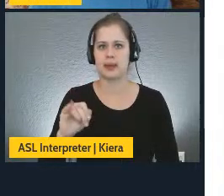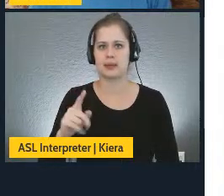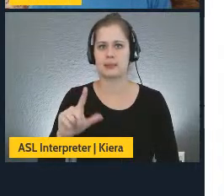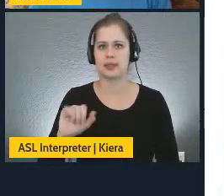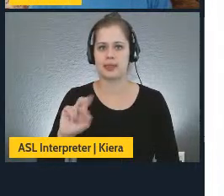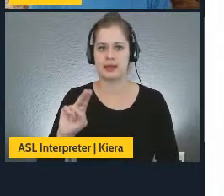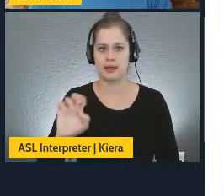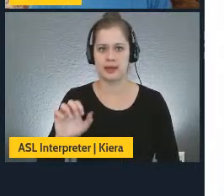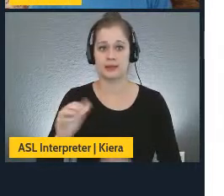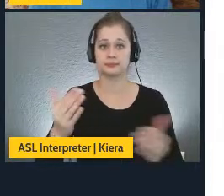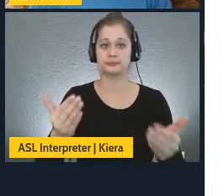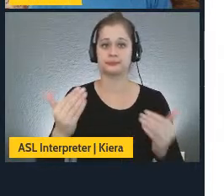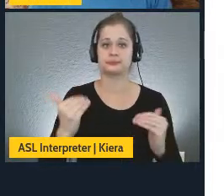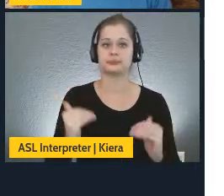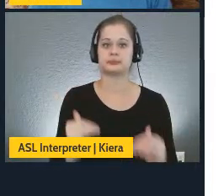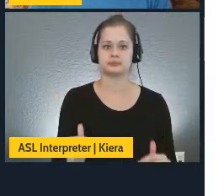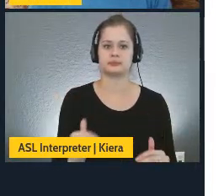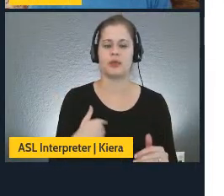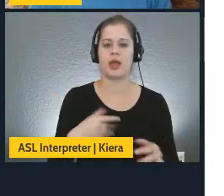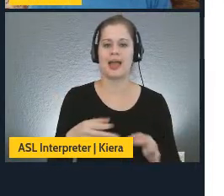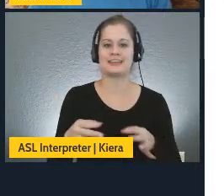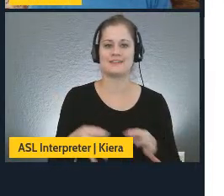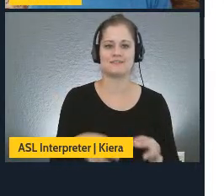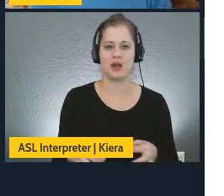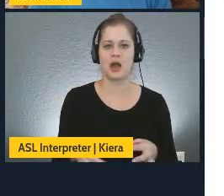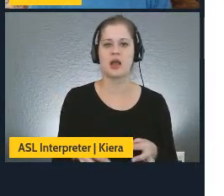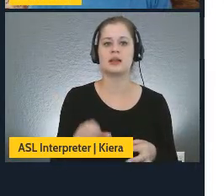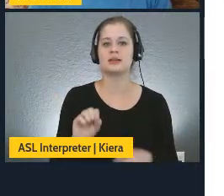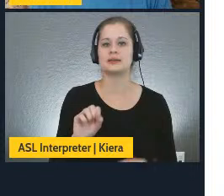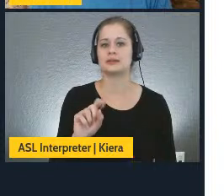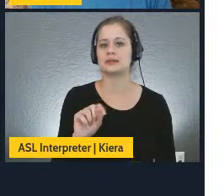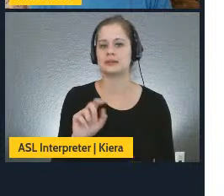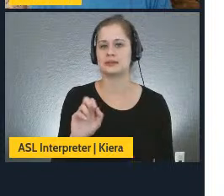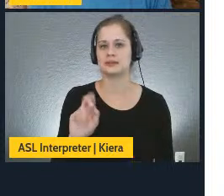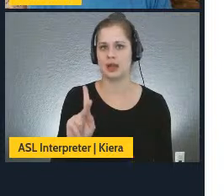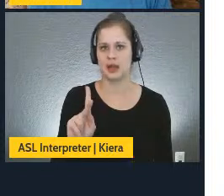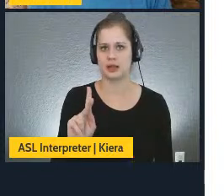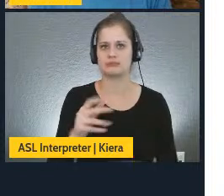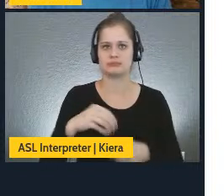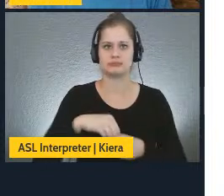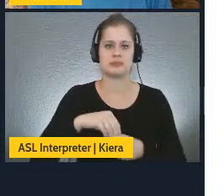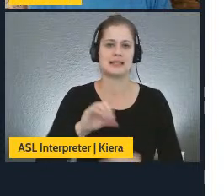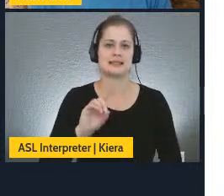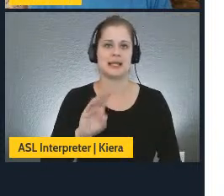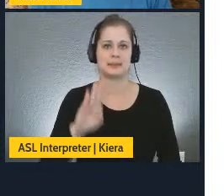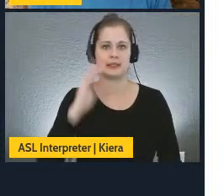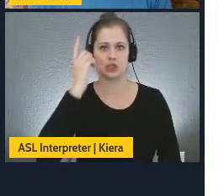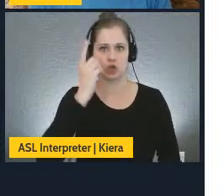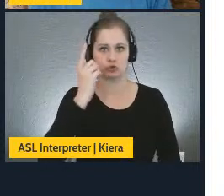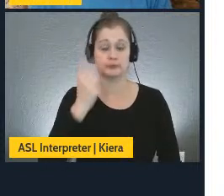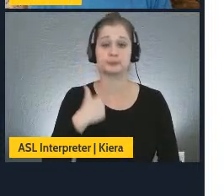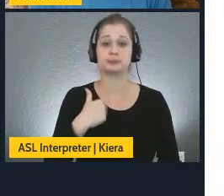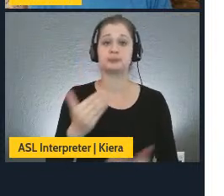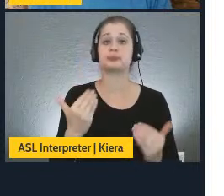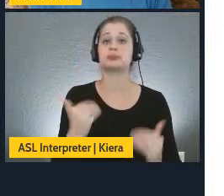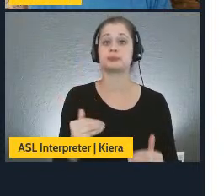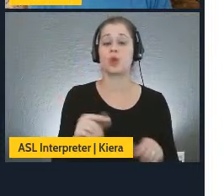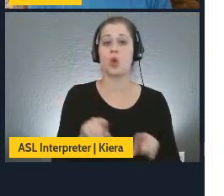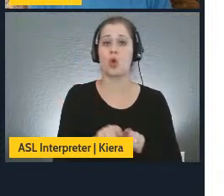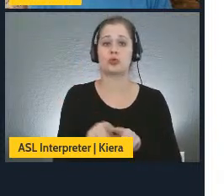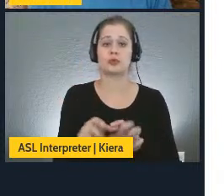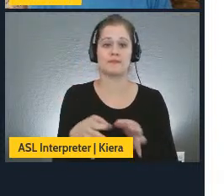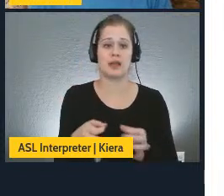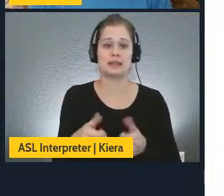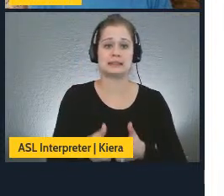a stateful stack that contains the database logical unit, but I also define a separate stack called